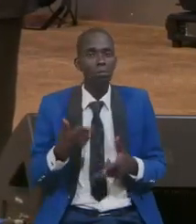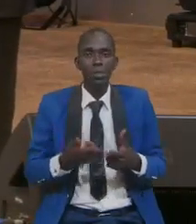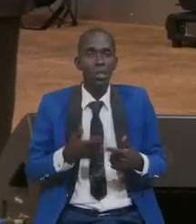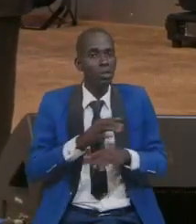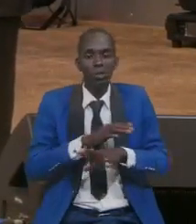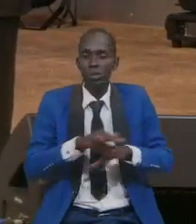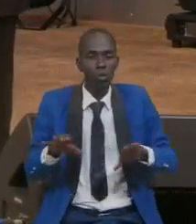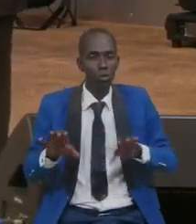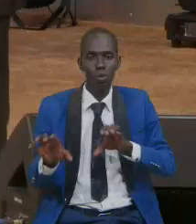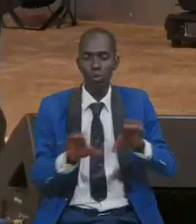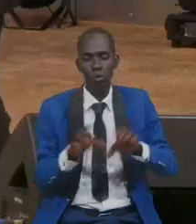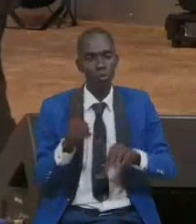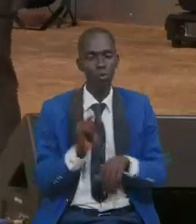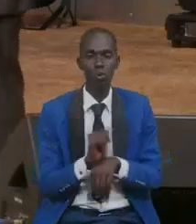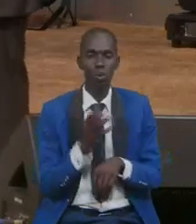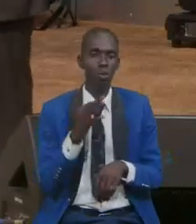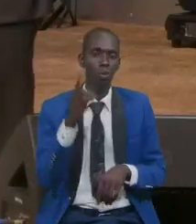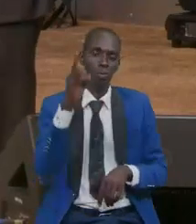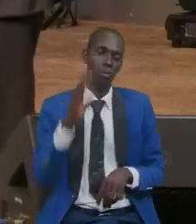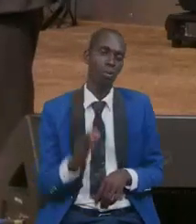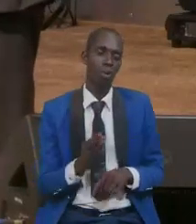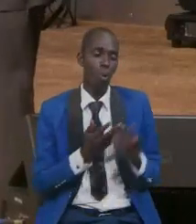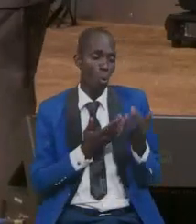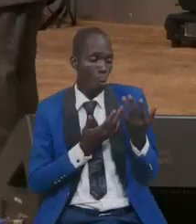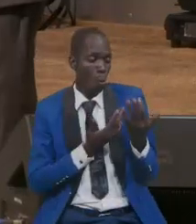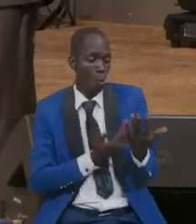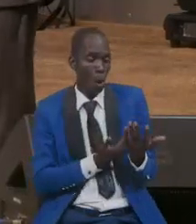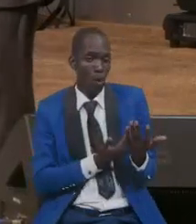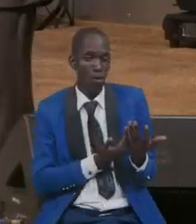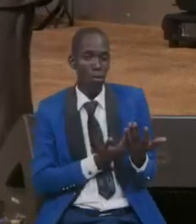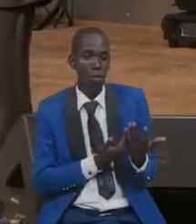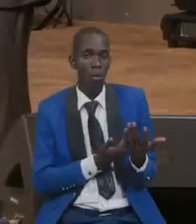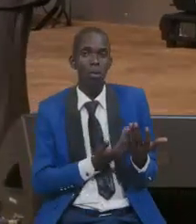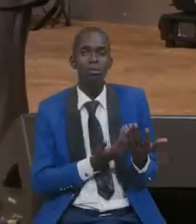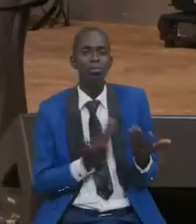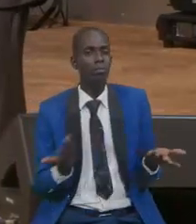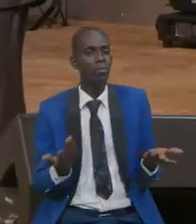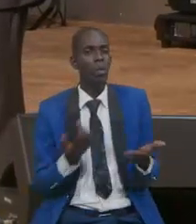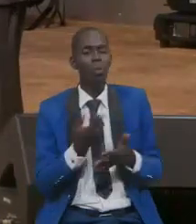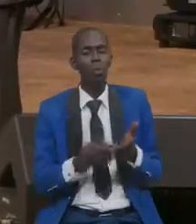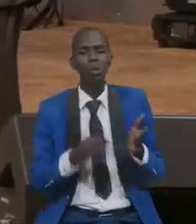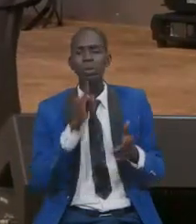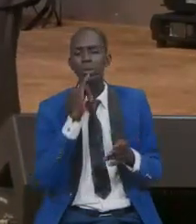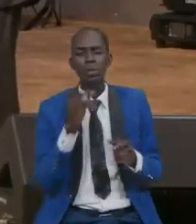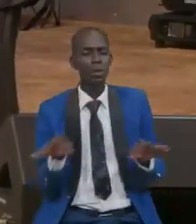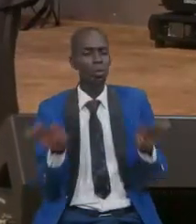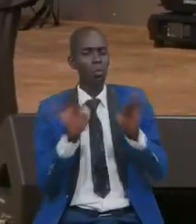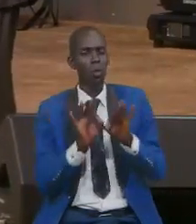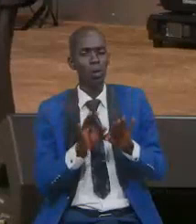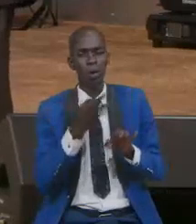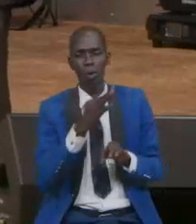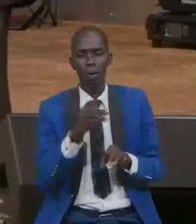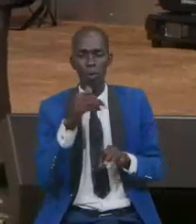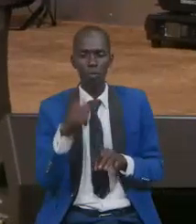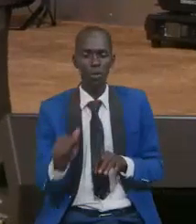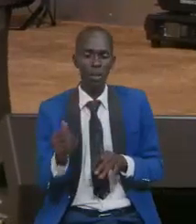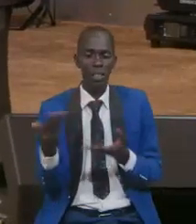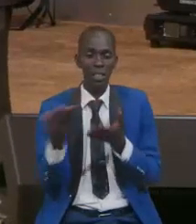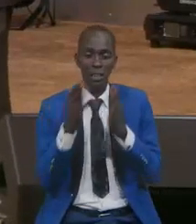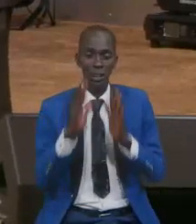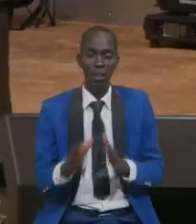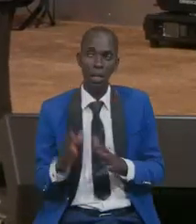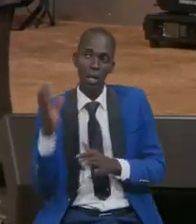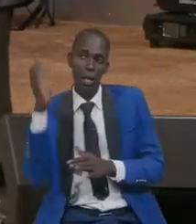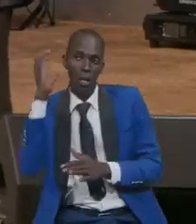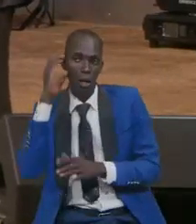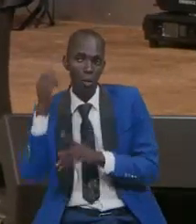ministry yet. Wait until you're, what's the use? You're a messenger. Hear the message, and the Almighty